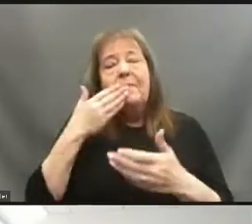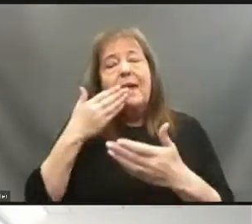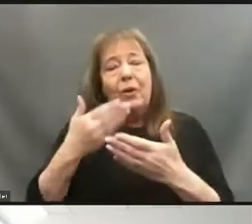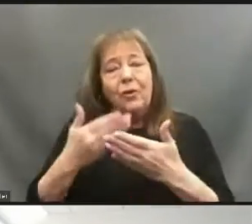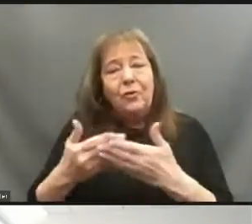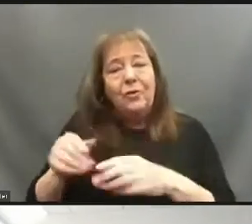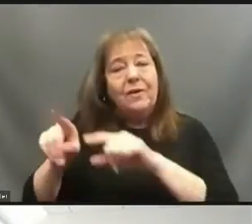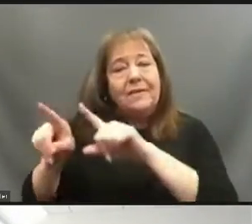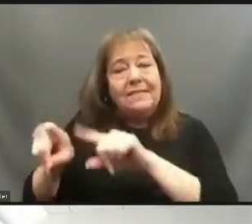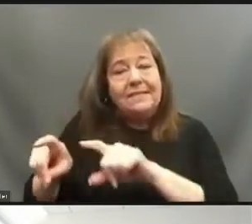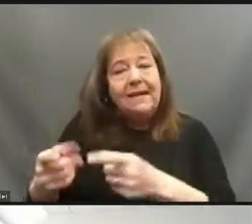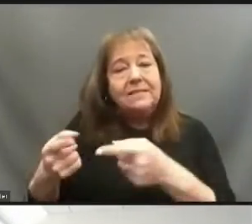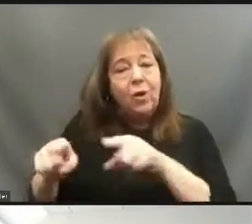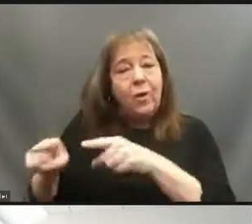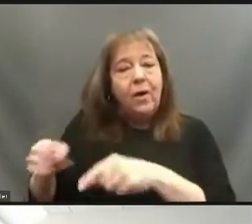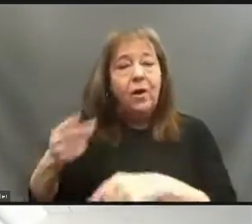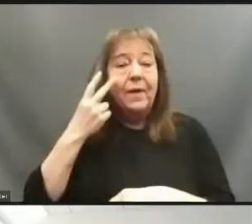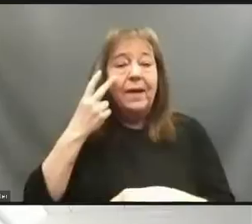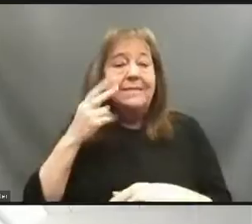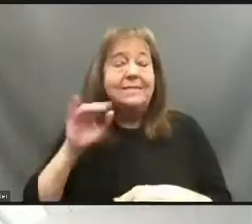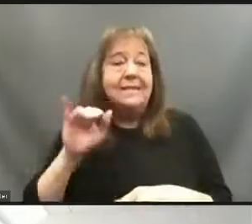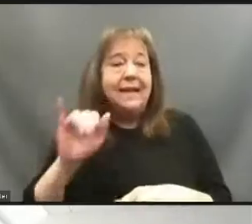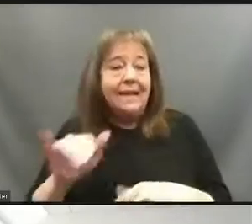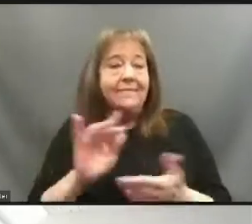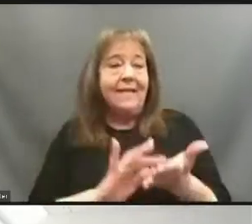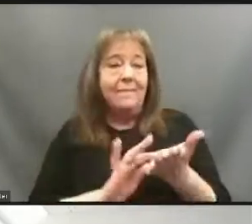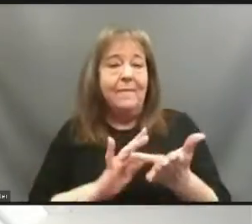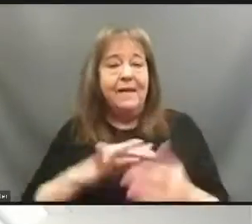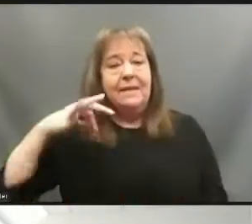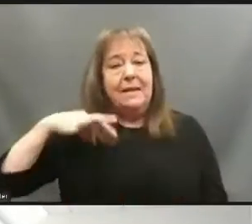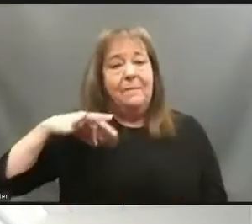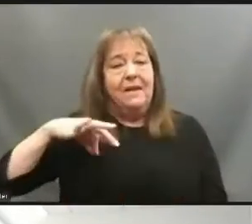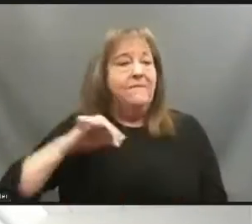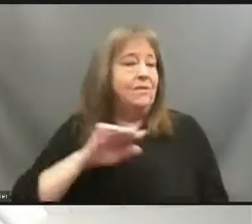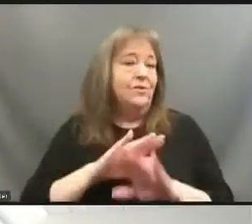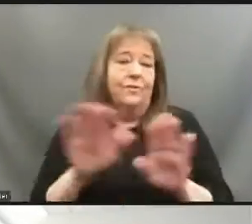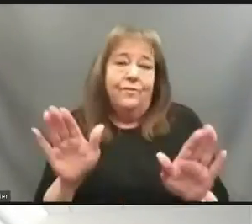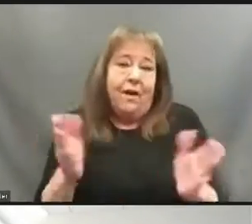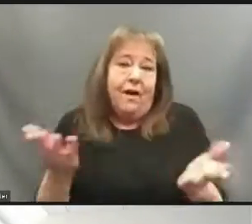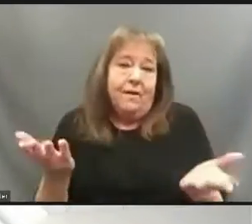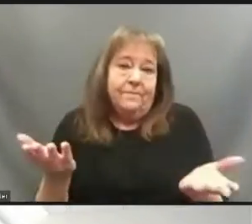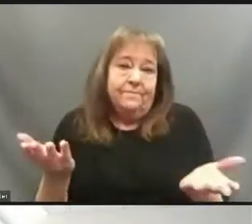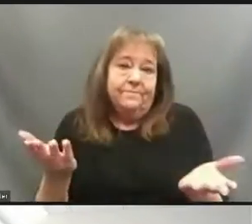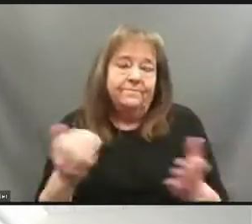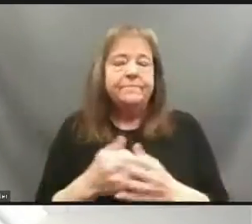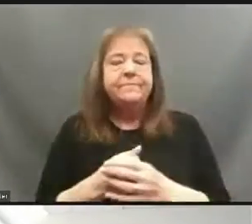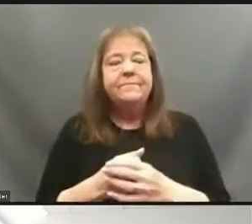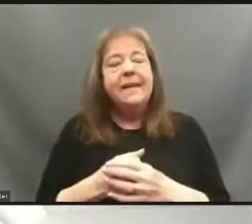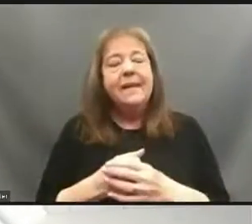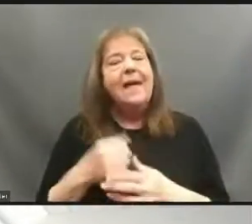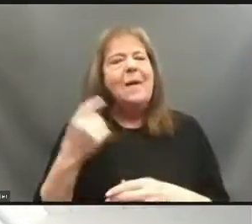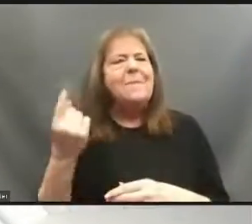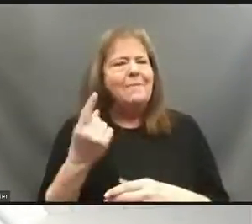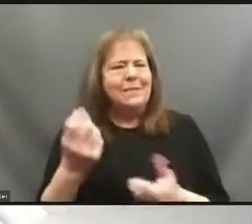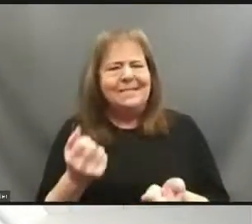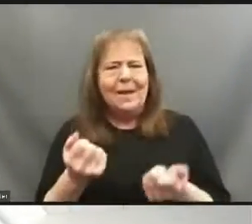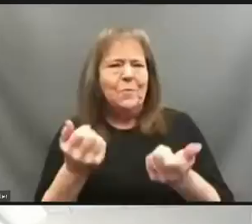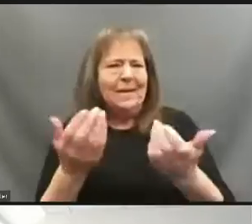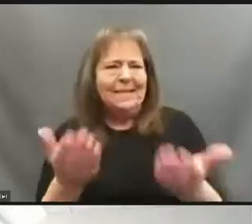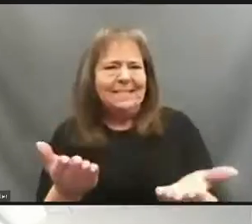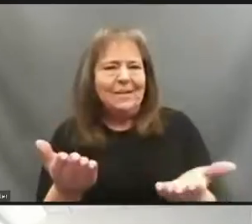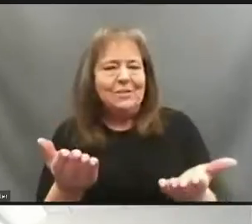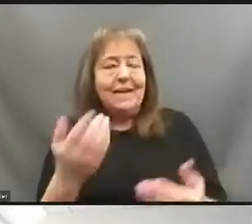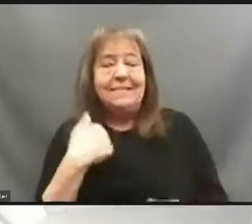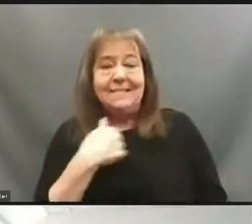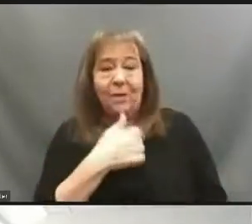if there's any beneficial effect of this medication or others. But for someone to suggest that we have that